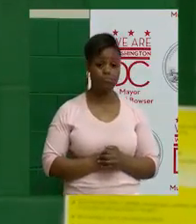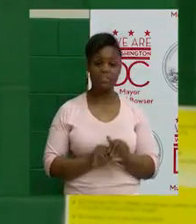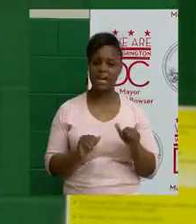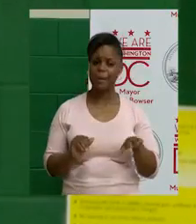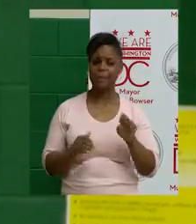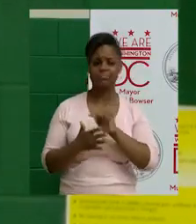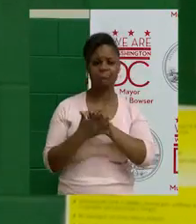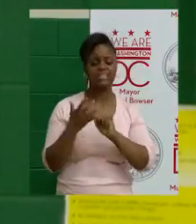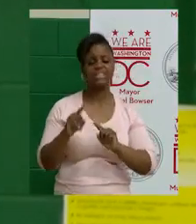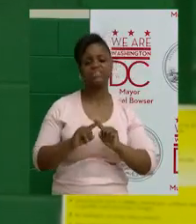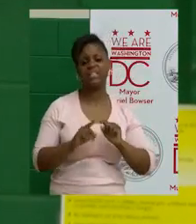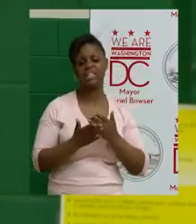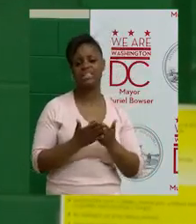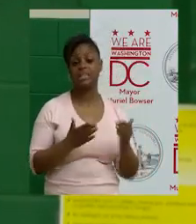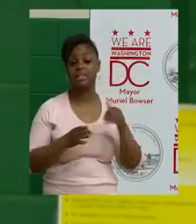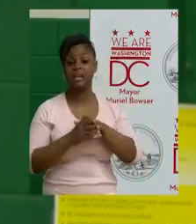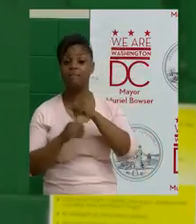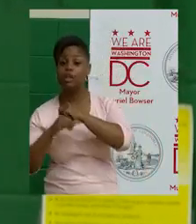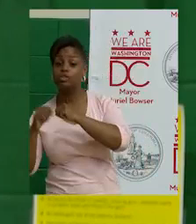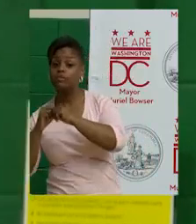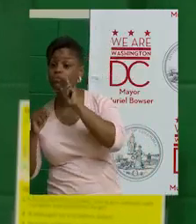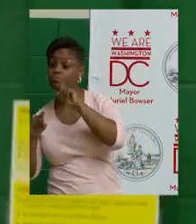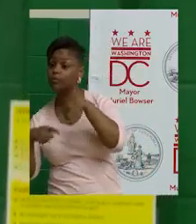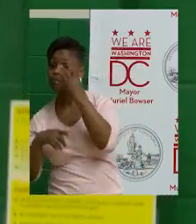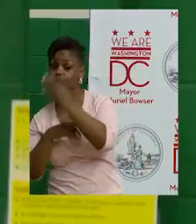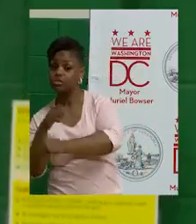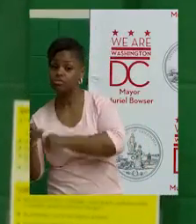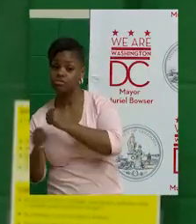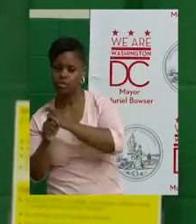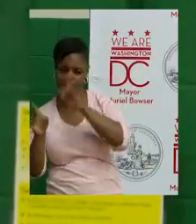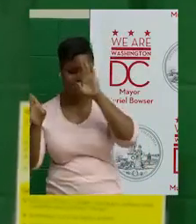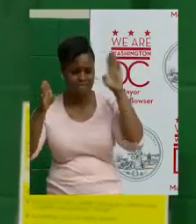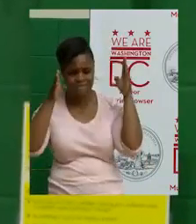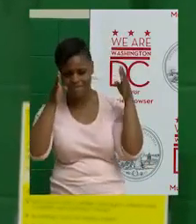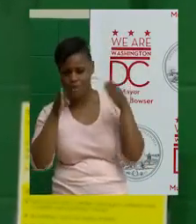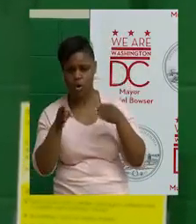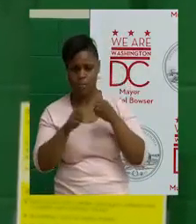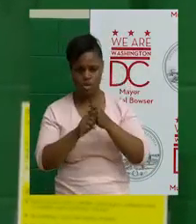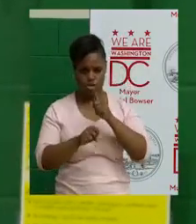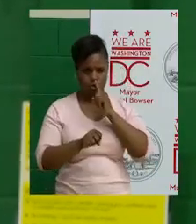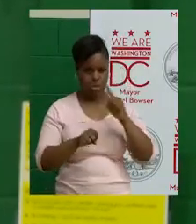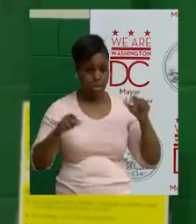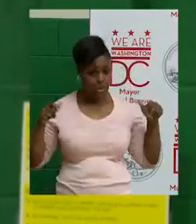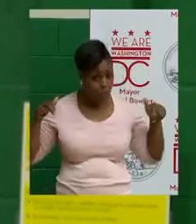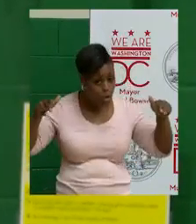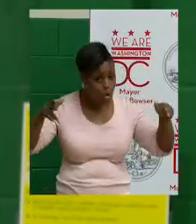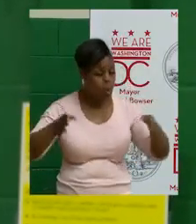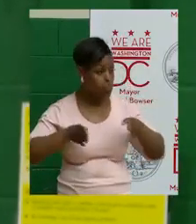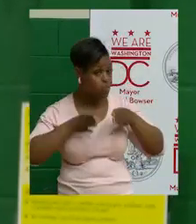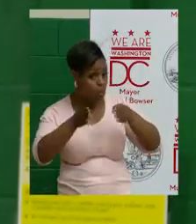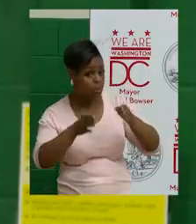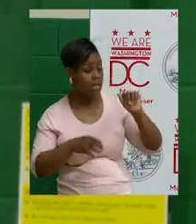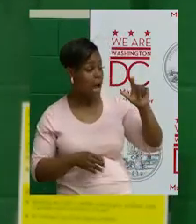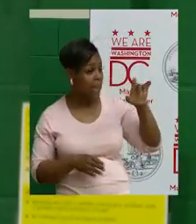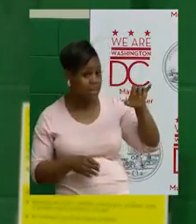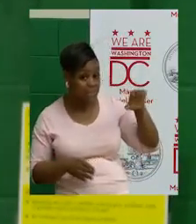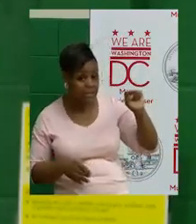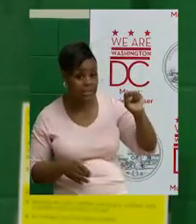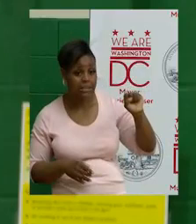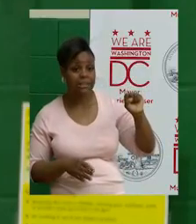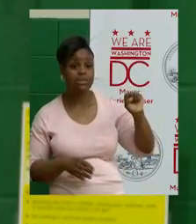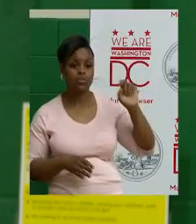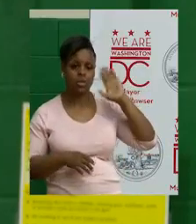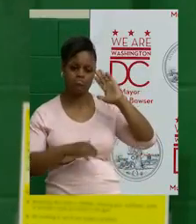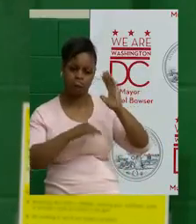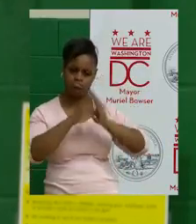Economic development is infrastructure. Over the last 4 years, we've had a laser focus on making sure that our sidewalks, our roads, and our alleys are